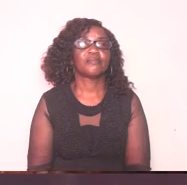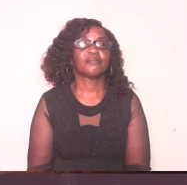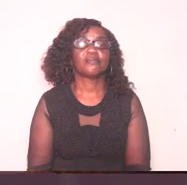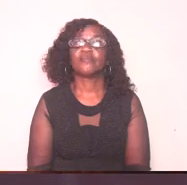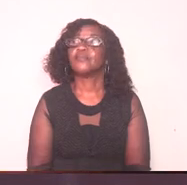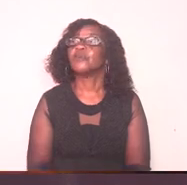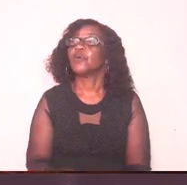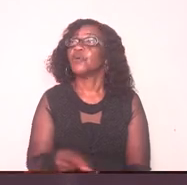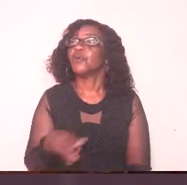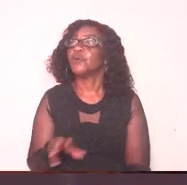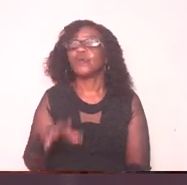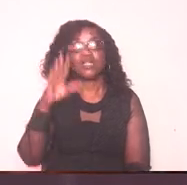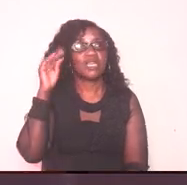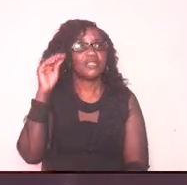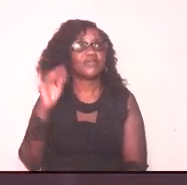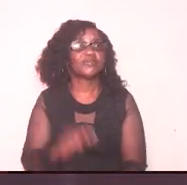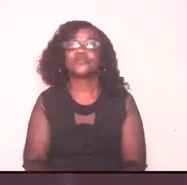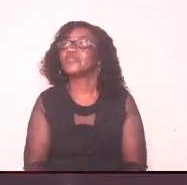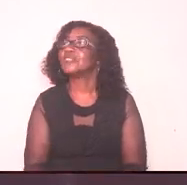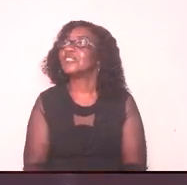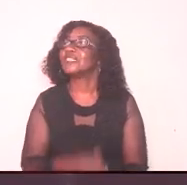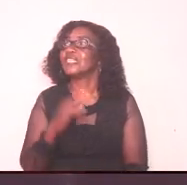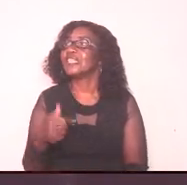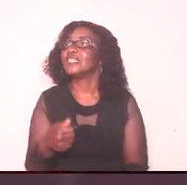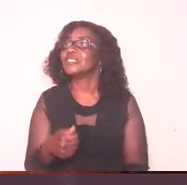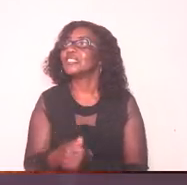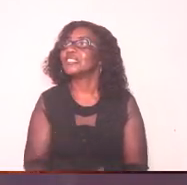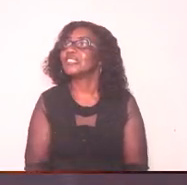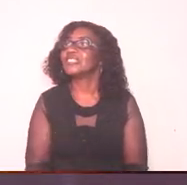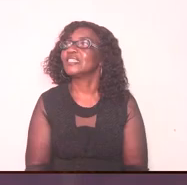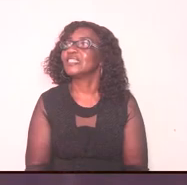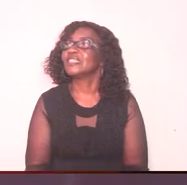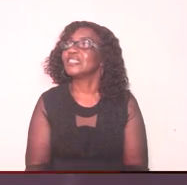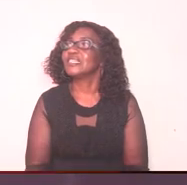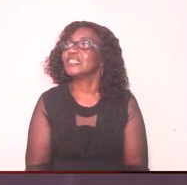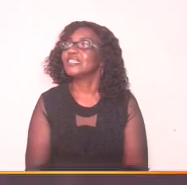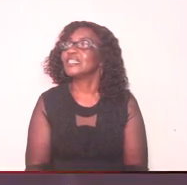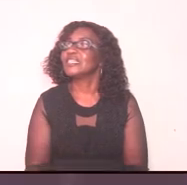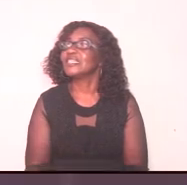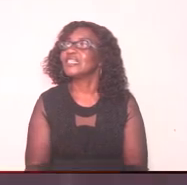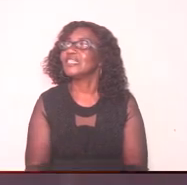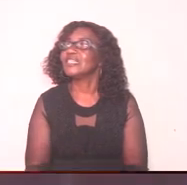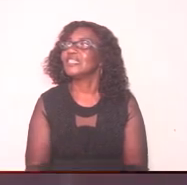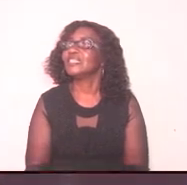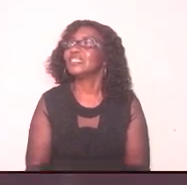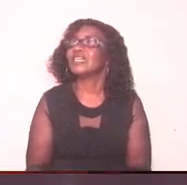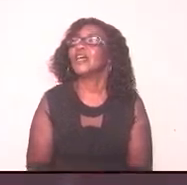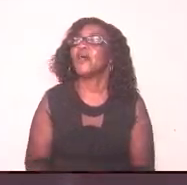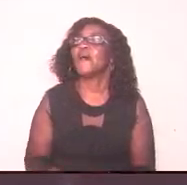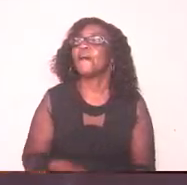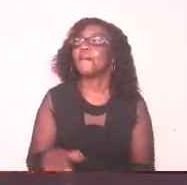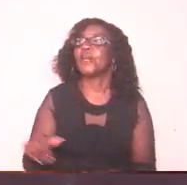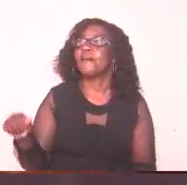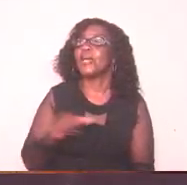We will be learning that in the next episode. All cases having been made and the results not having been given, we will be